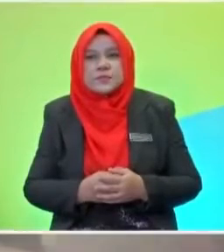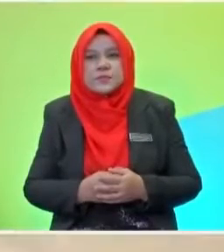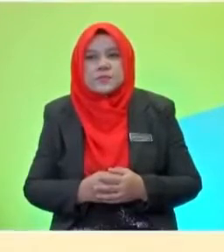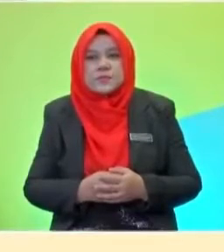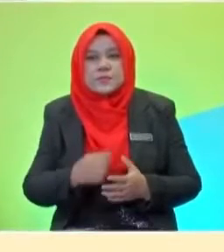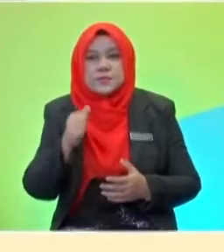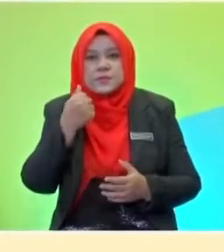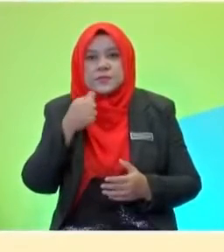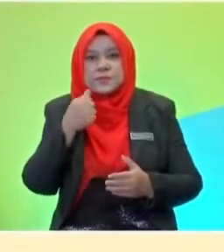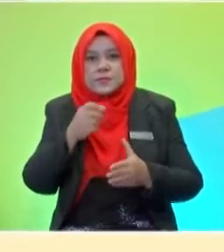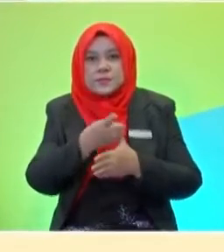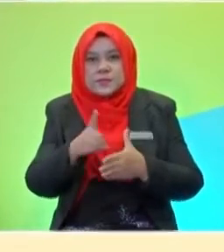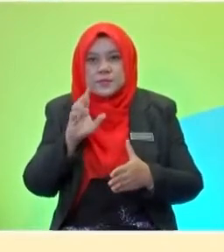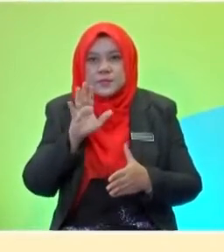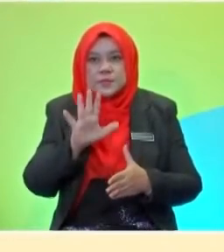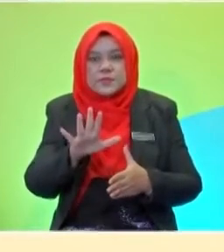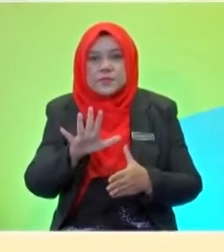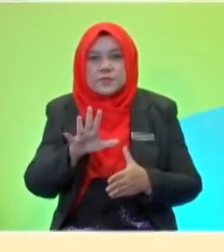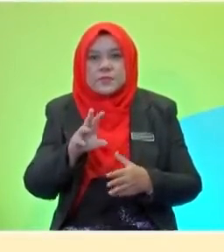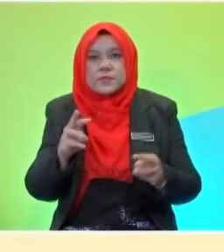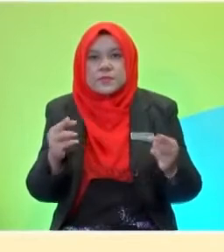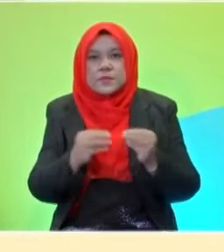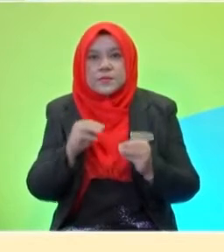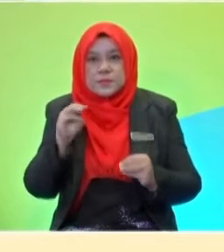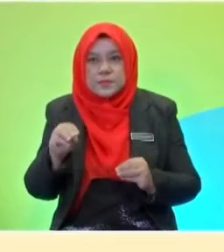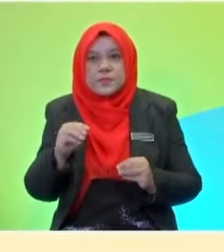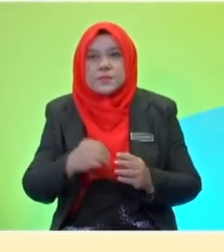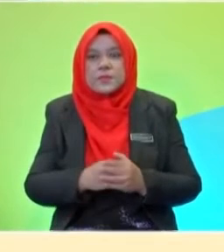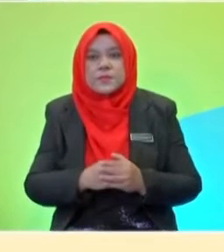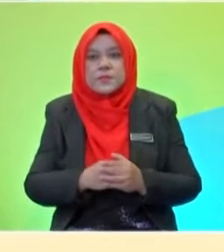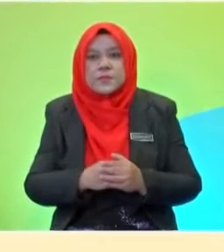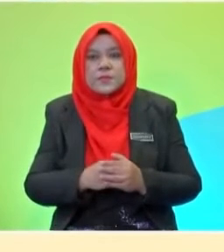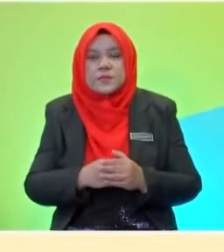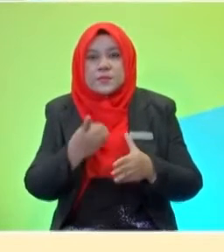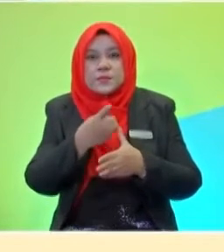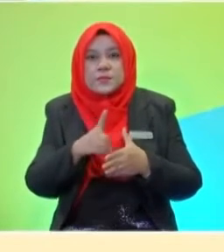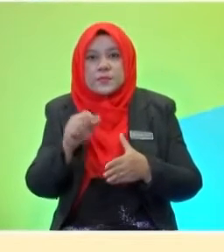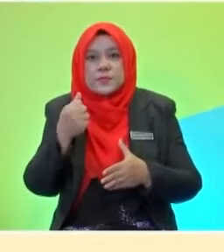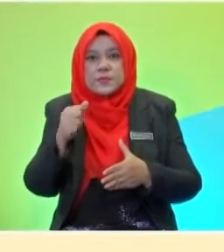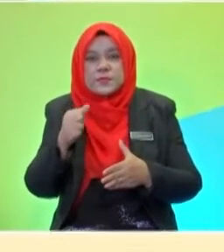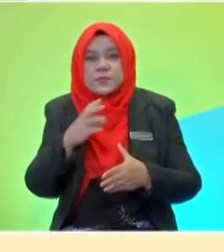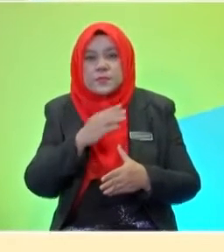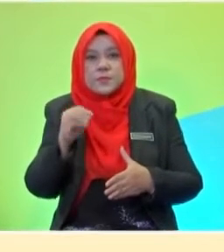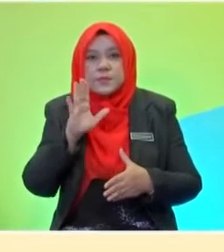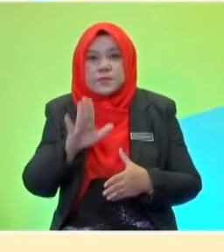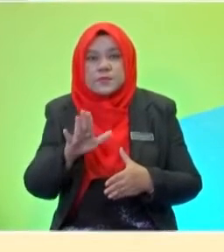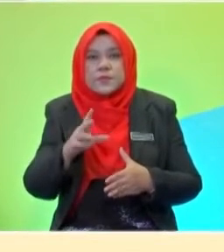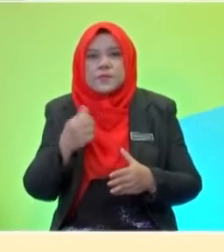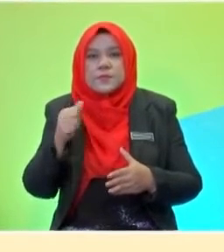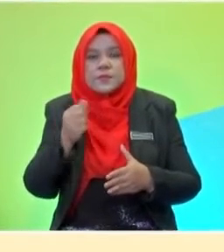My question is 10 divided 5 equals M. So we need to divide 10 and 5. 10